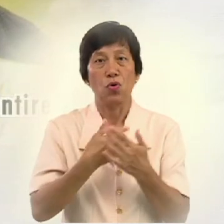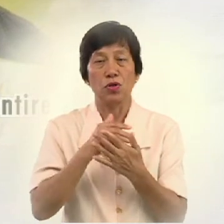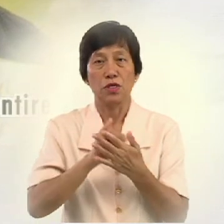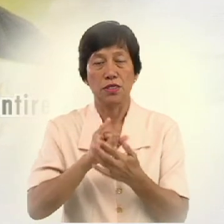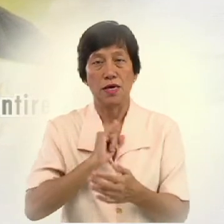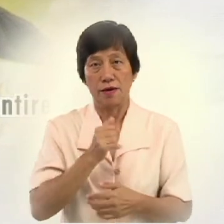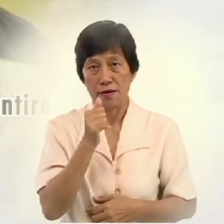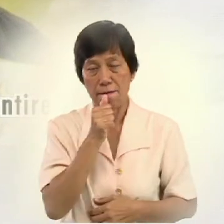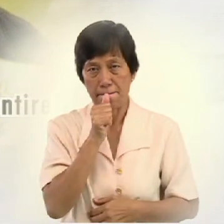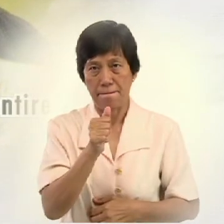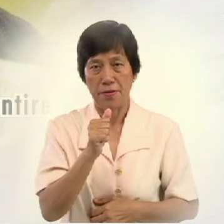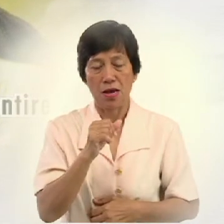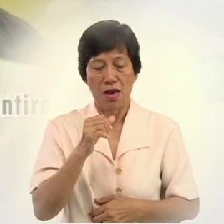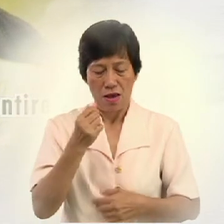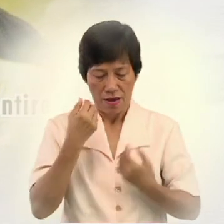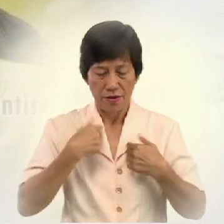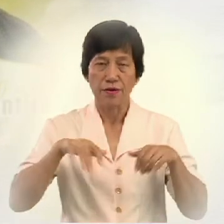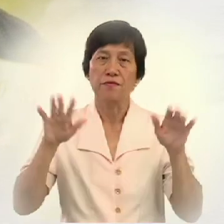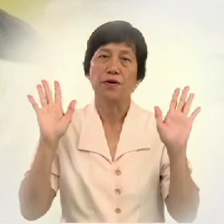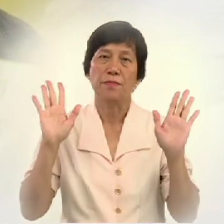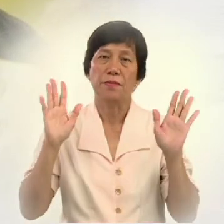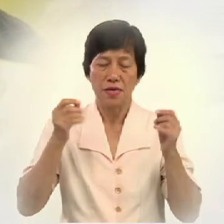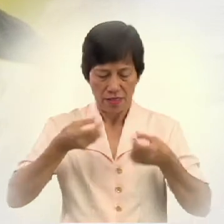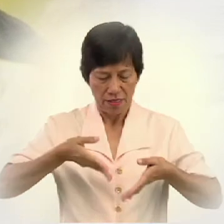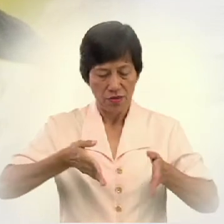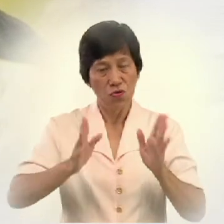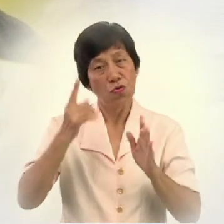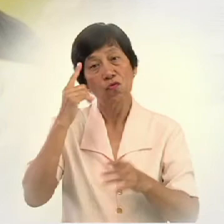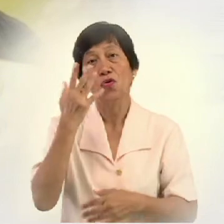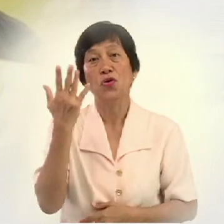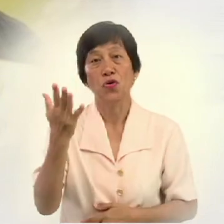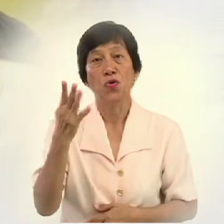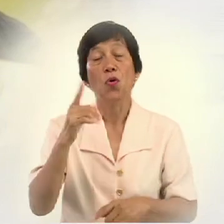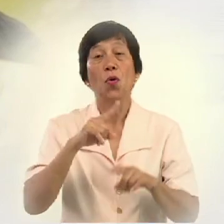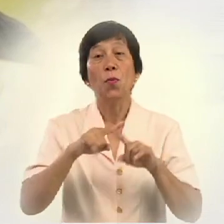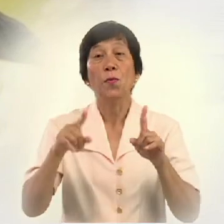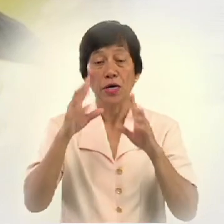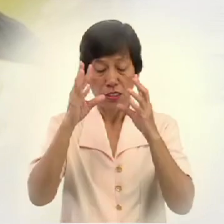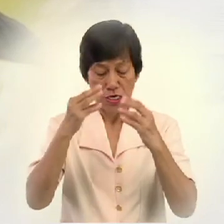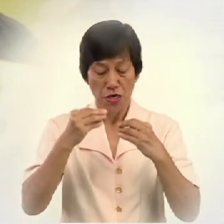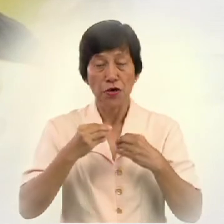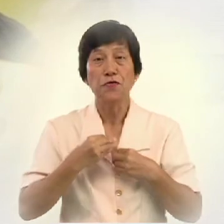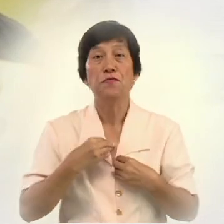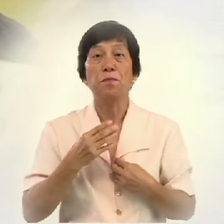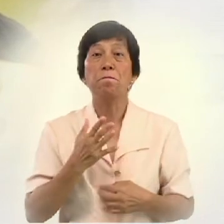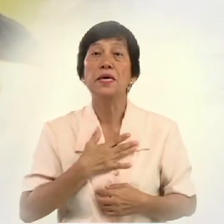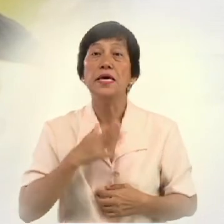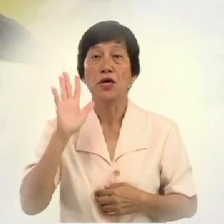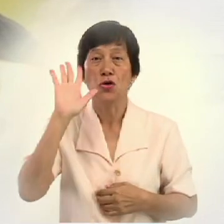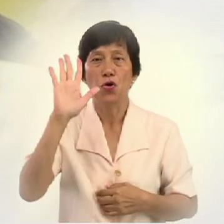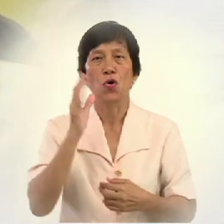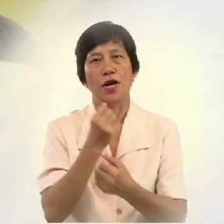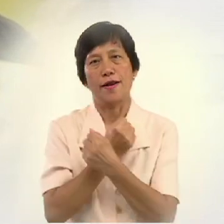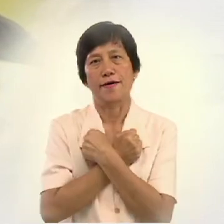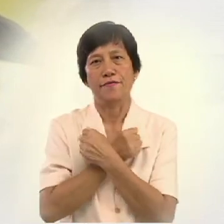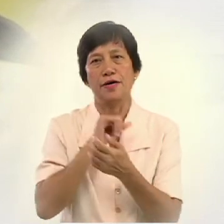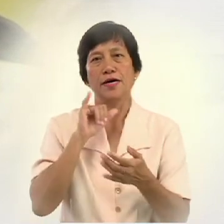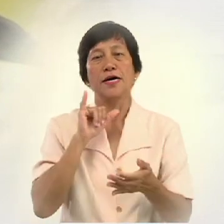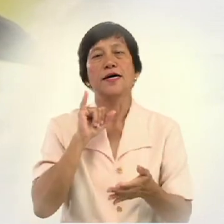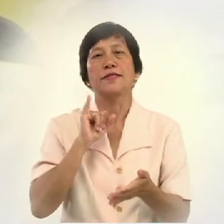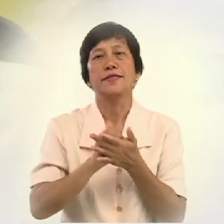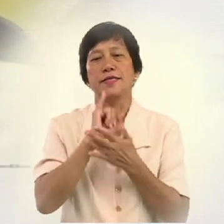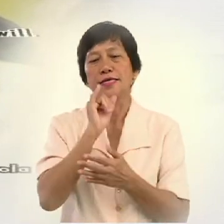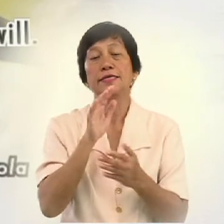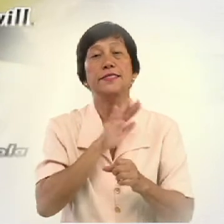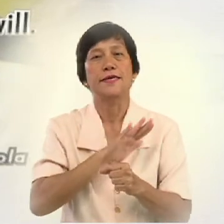my mind, my liberty, all that I hold, all that I am, I give up, I let go for